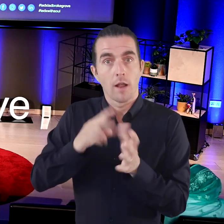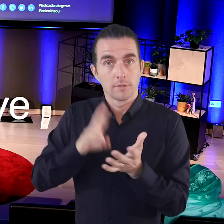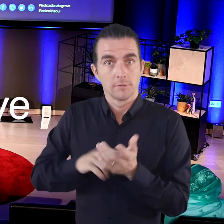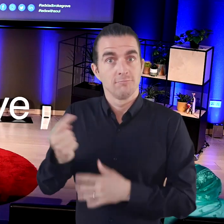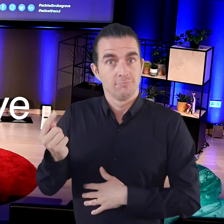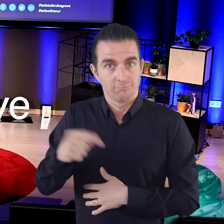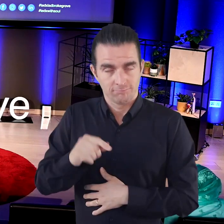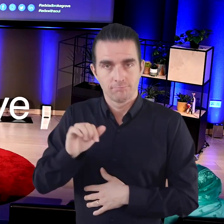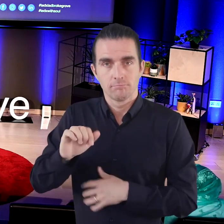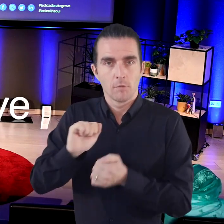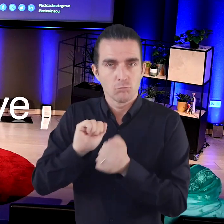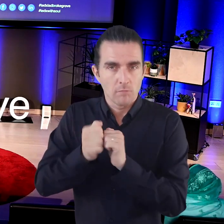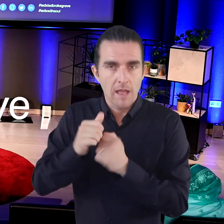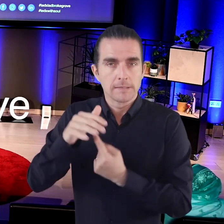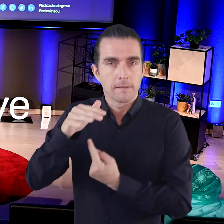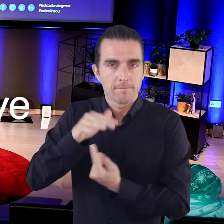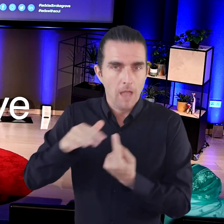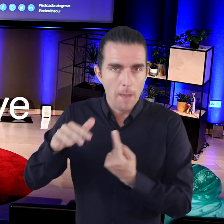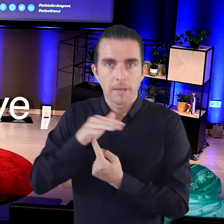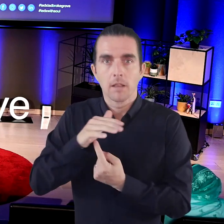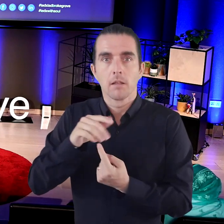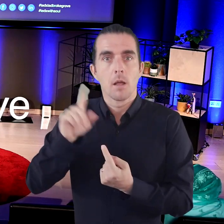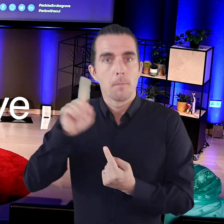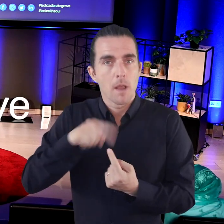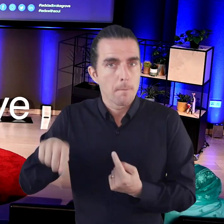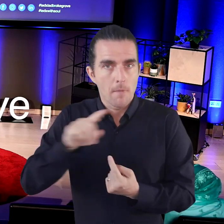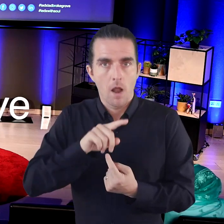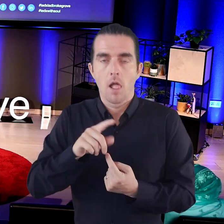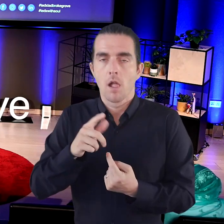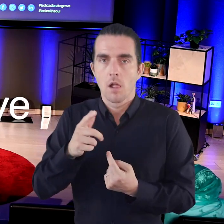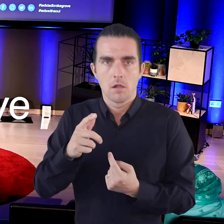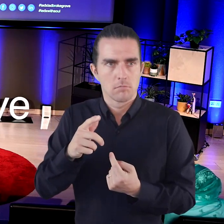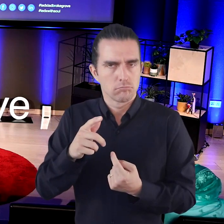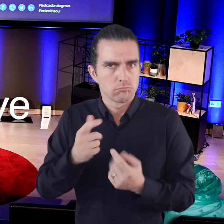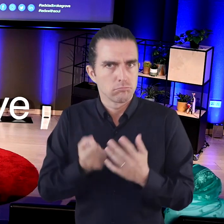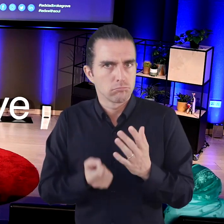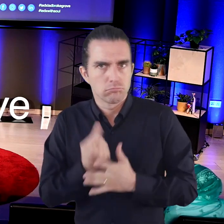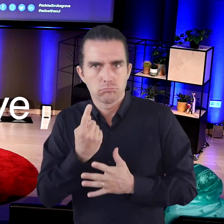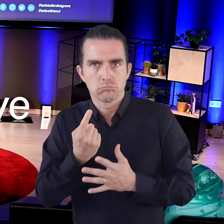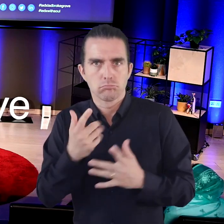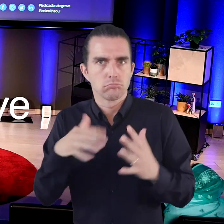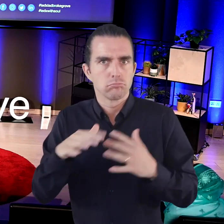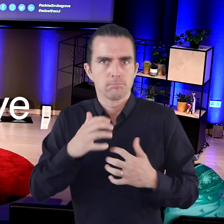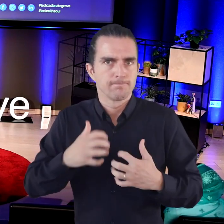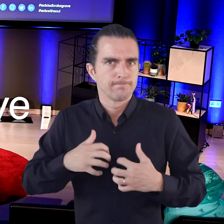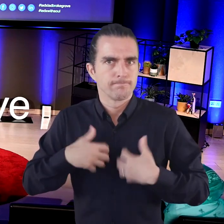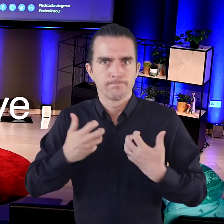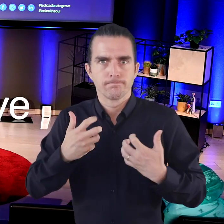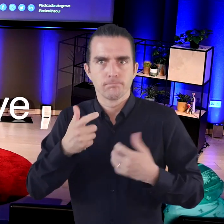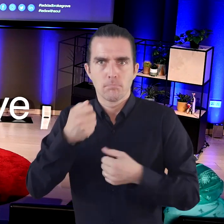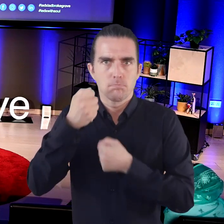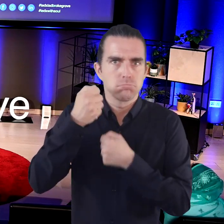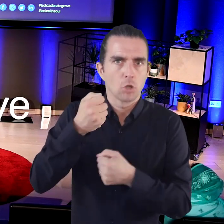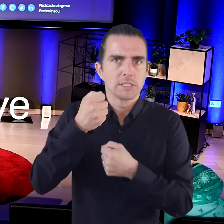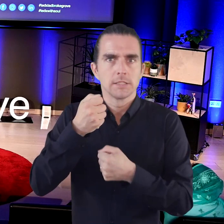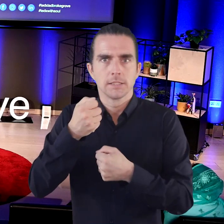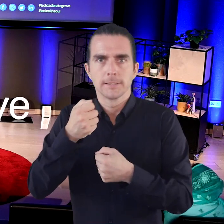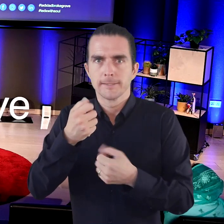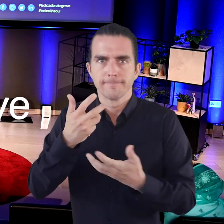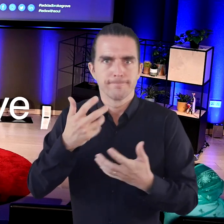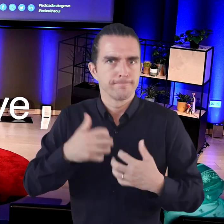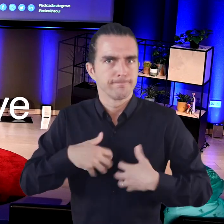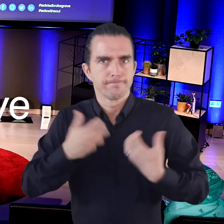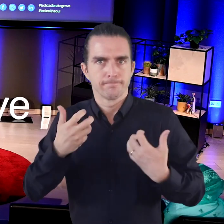local people began to rise in Tottenham, and soon protests spread. Not just across London,